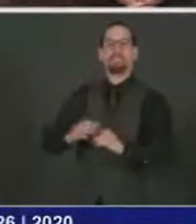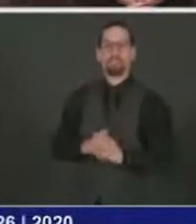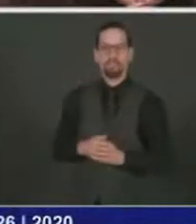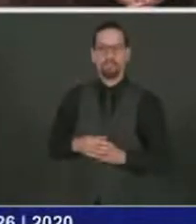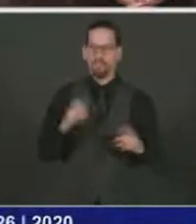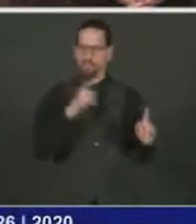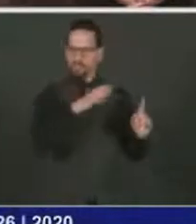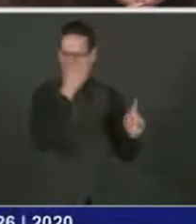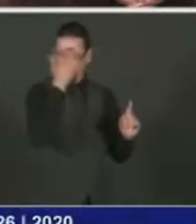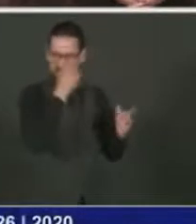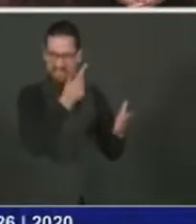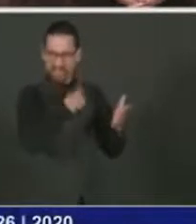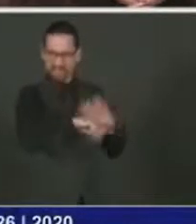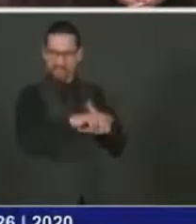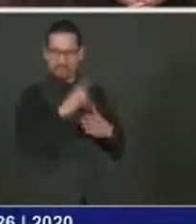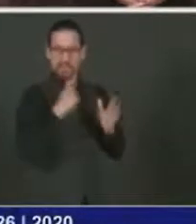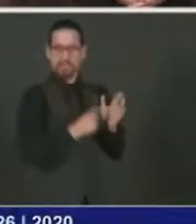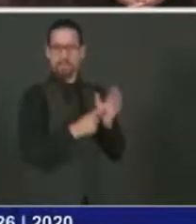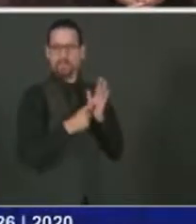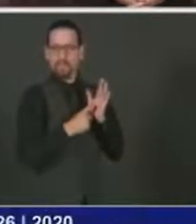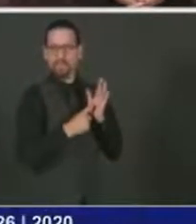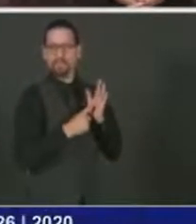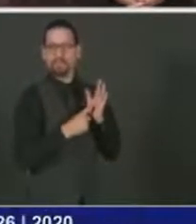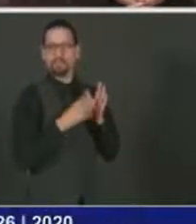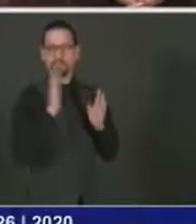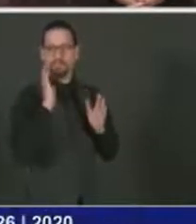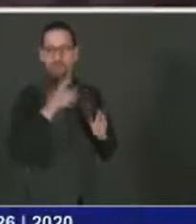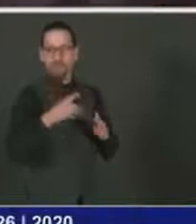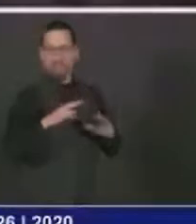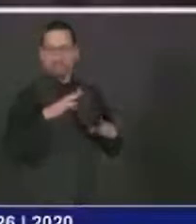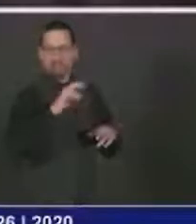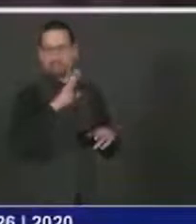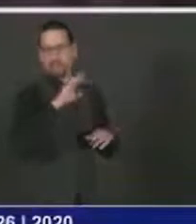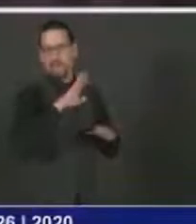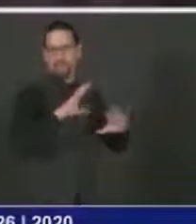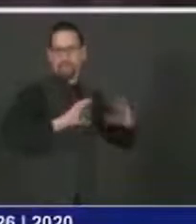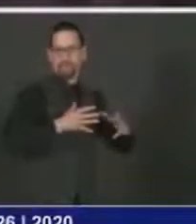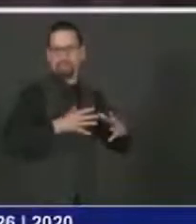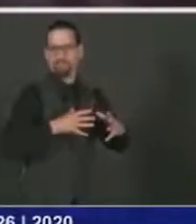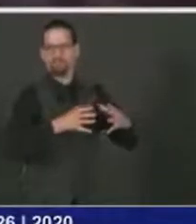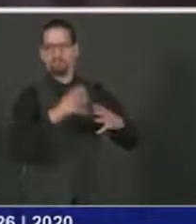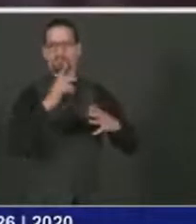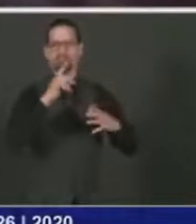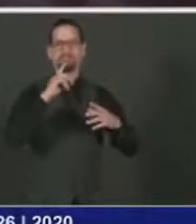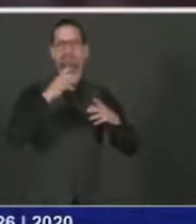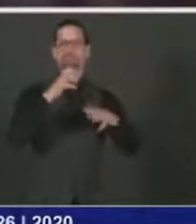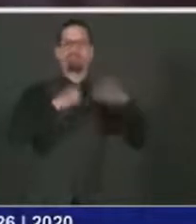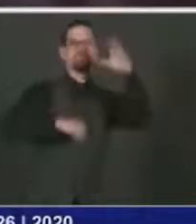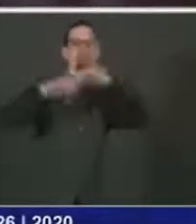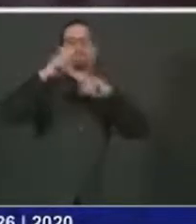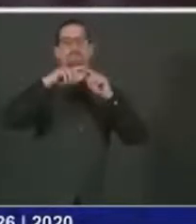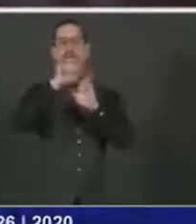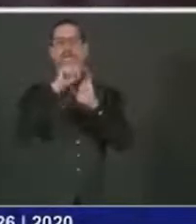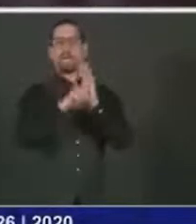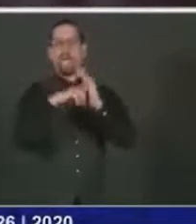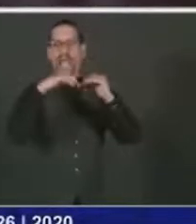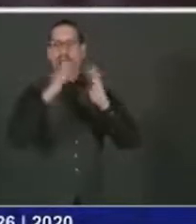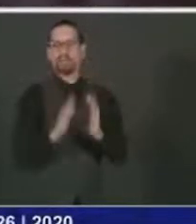week? Are they going to climb the top of the State House and rip the Independent Man down? We're going to do what we need to keep